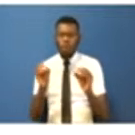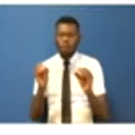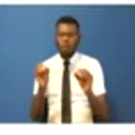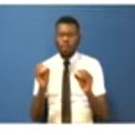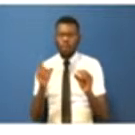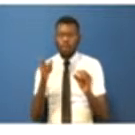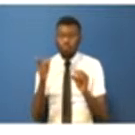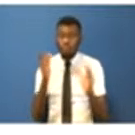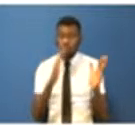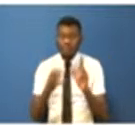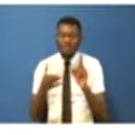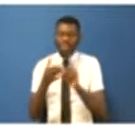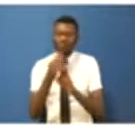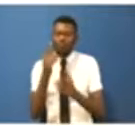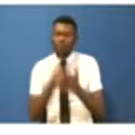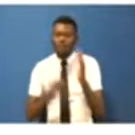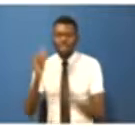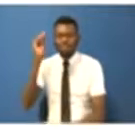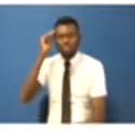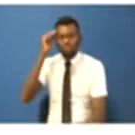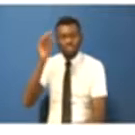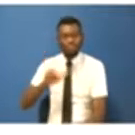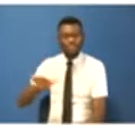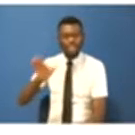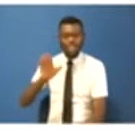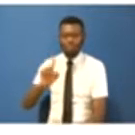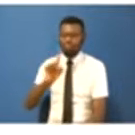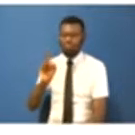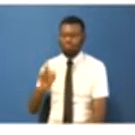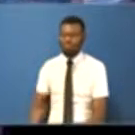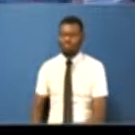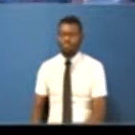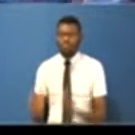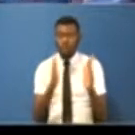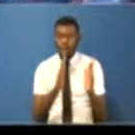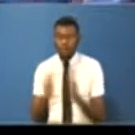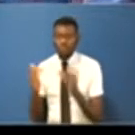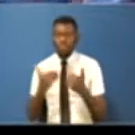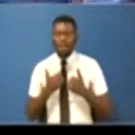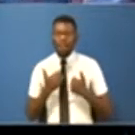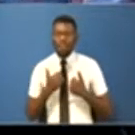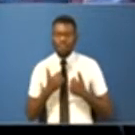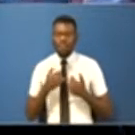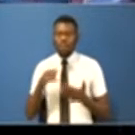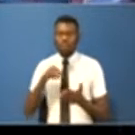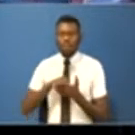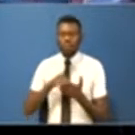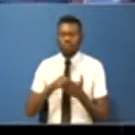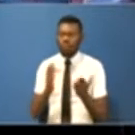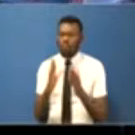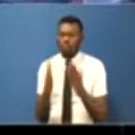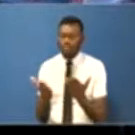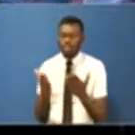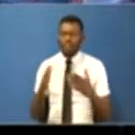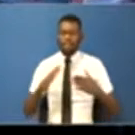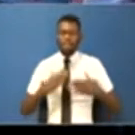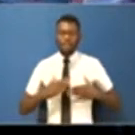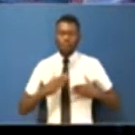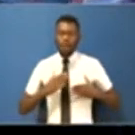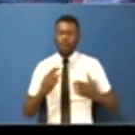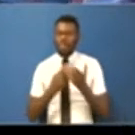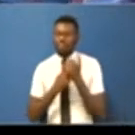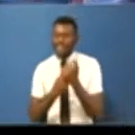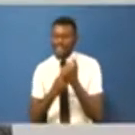to what you will accomplish in terms of education you see if we have plans that involves the people the